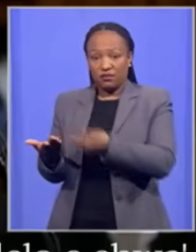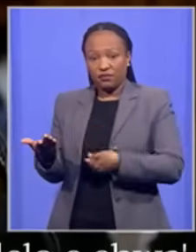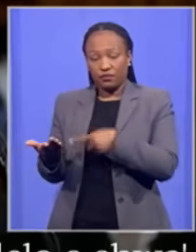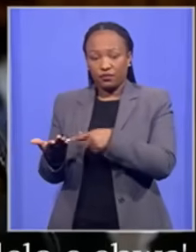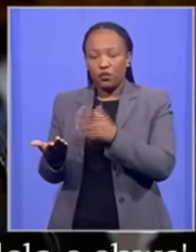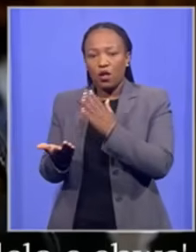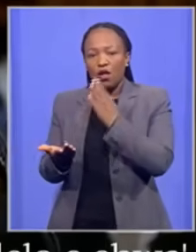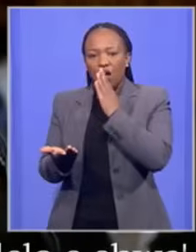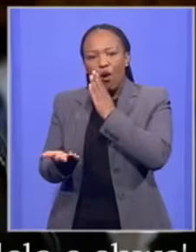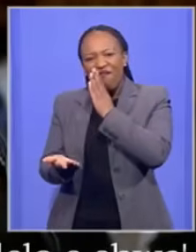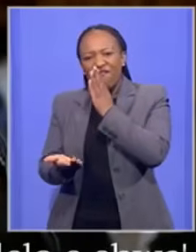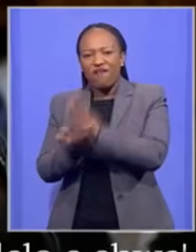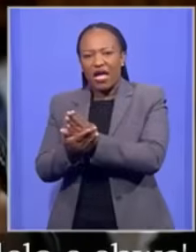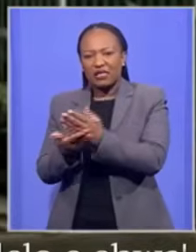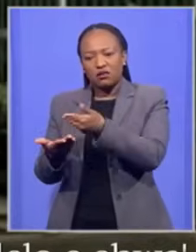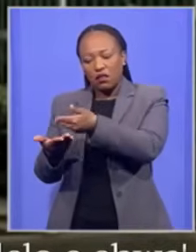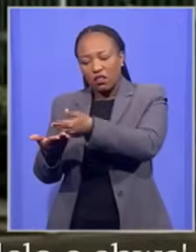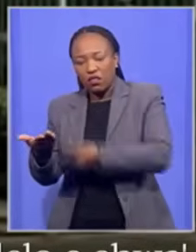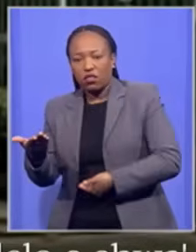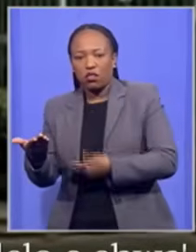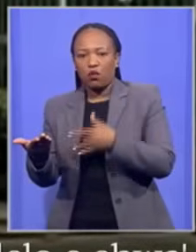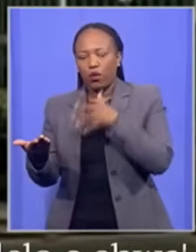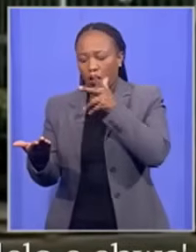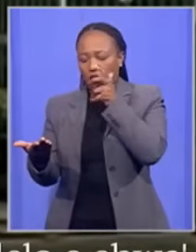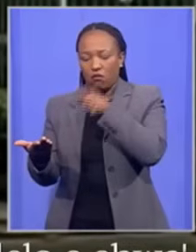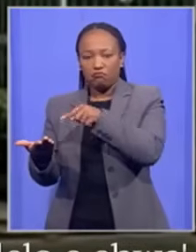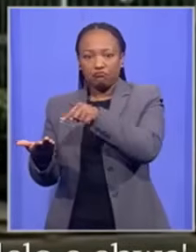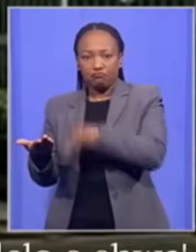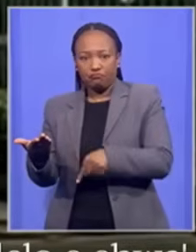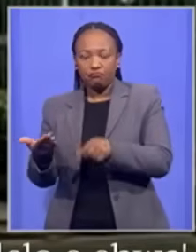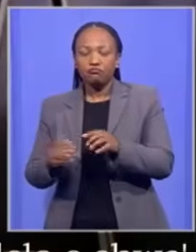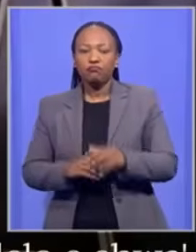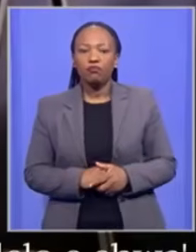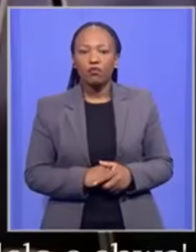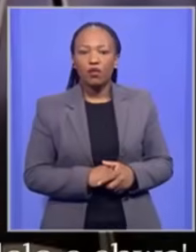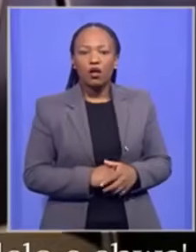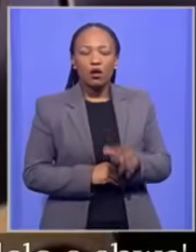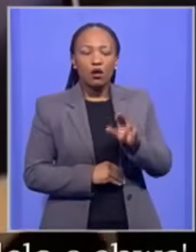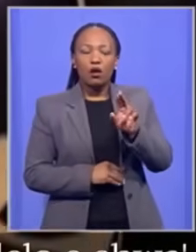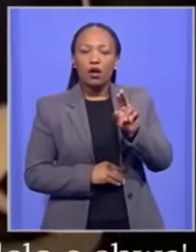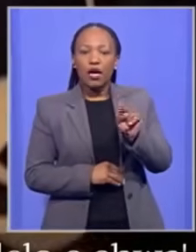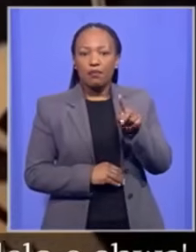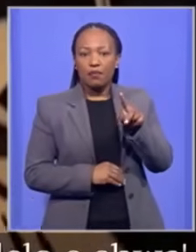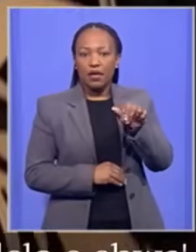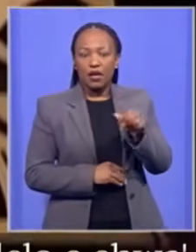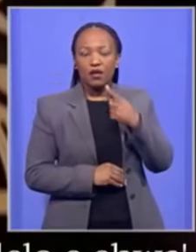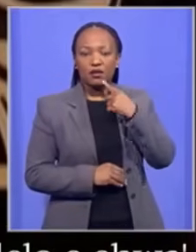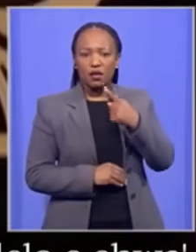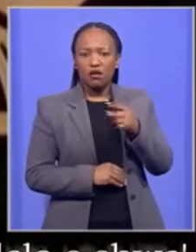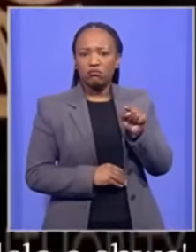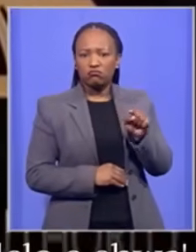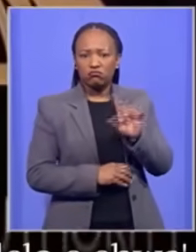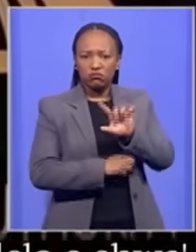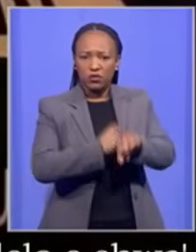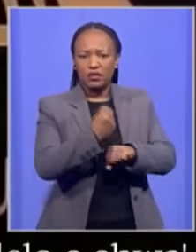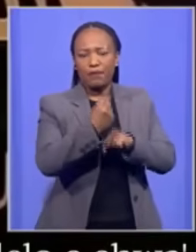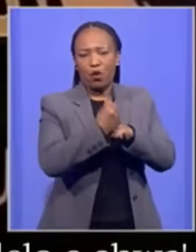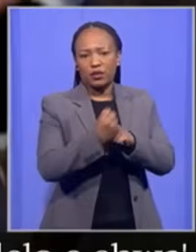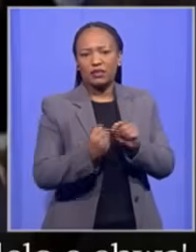facts placed. Facts will come to light. Botšhotšhisi bja mmušo bo thekga boipiletšo bjo. Of